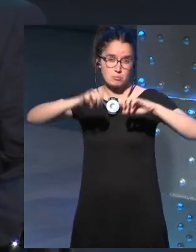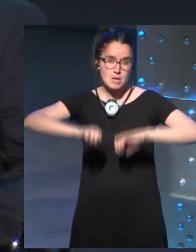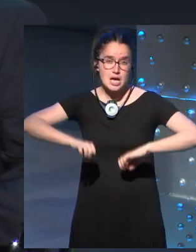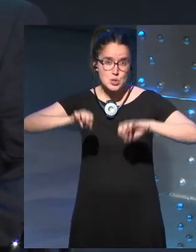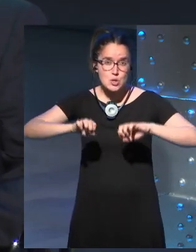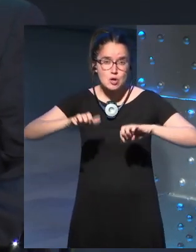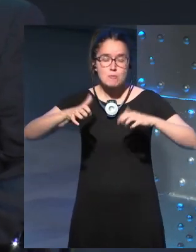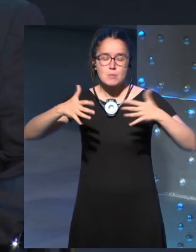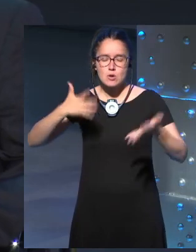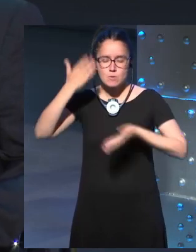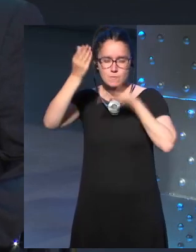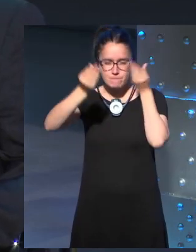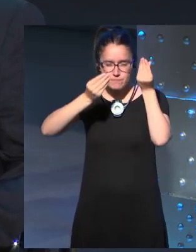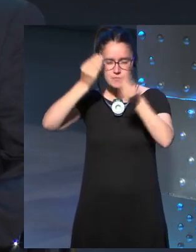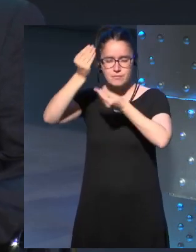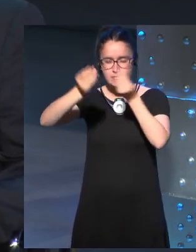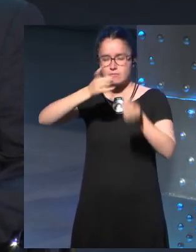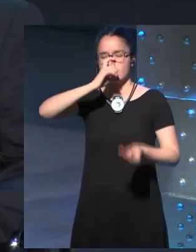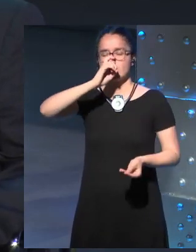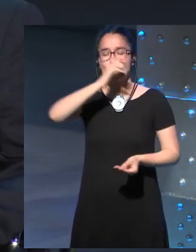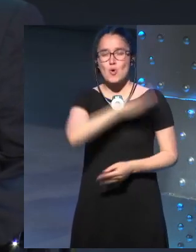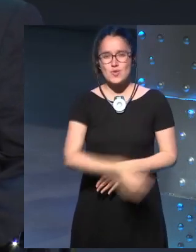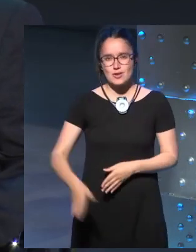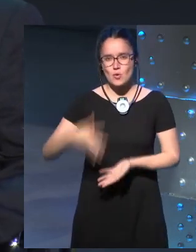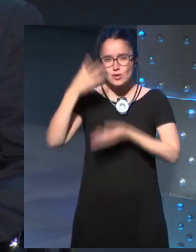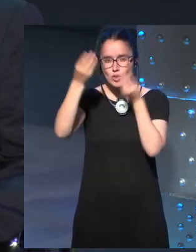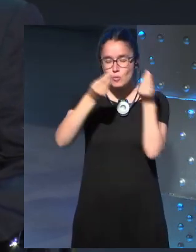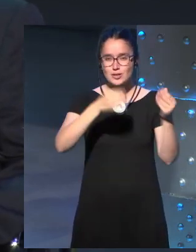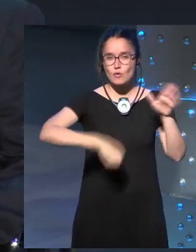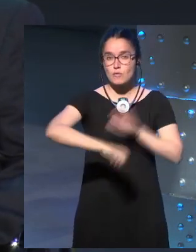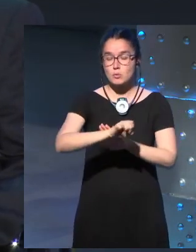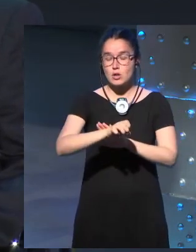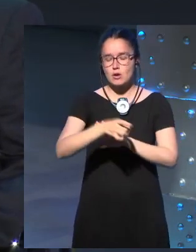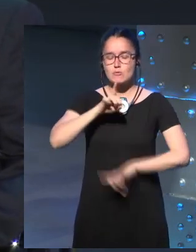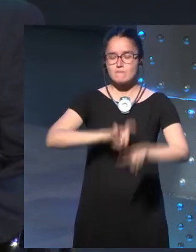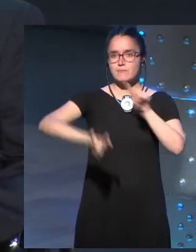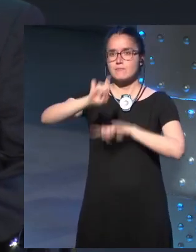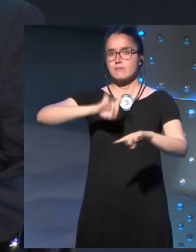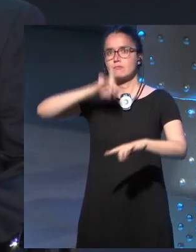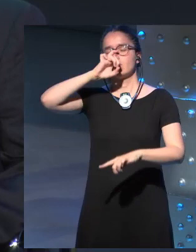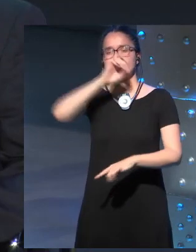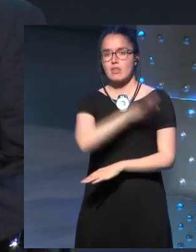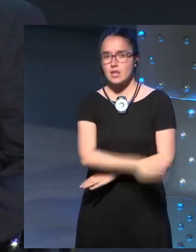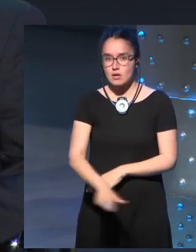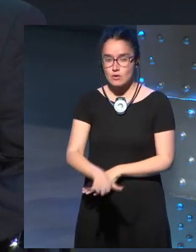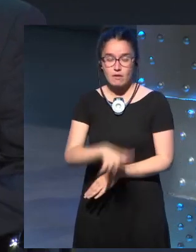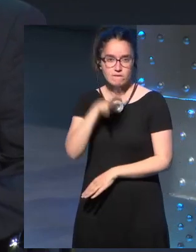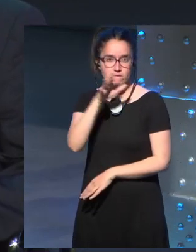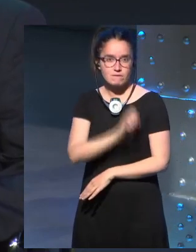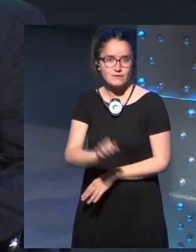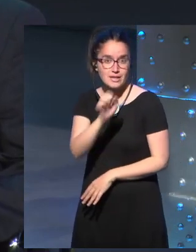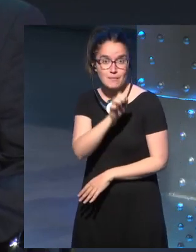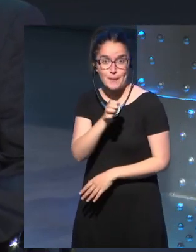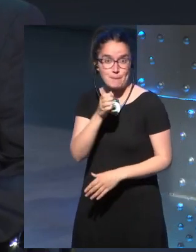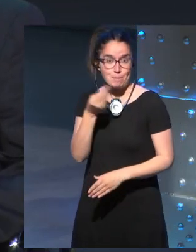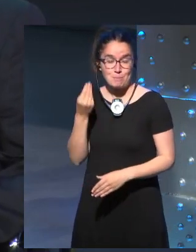old, but I can't stop thinking as a kid when I think of football. And the fascination